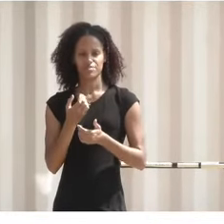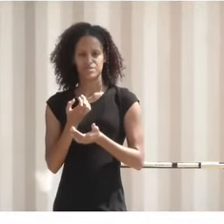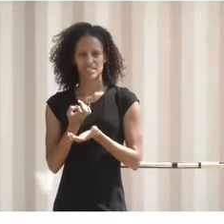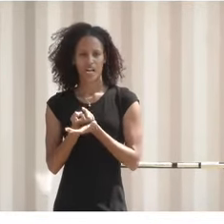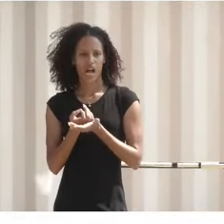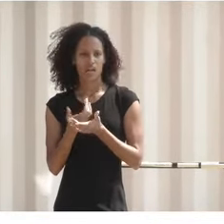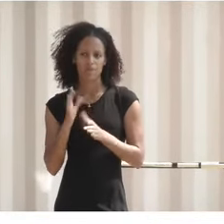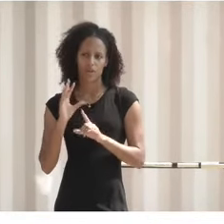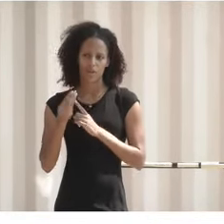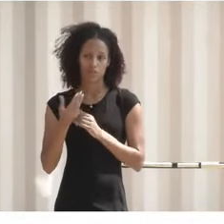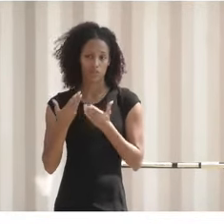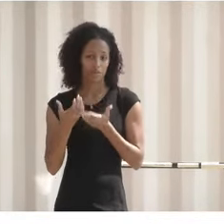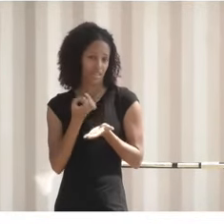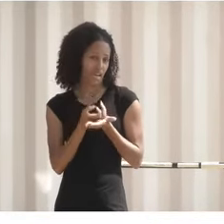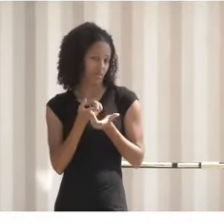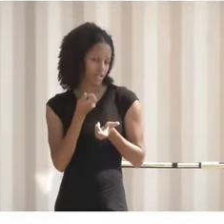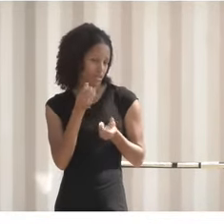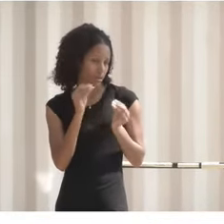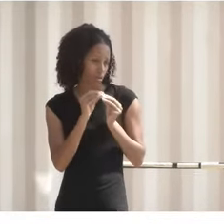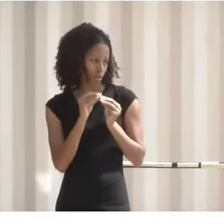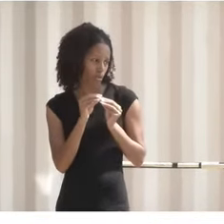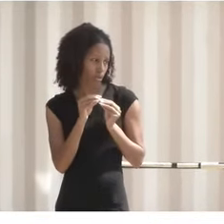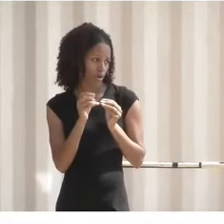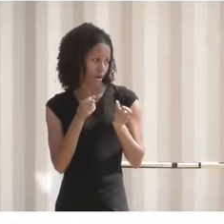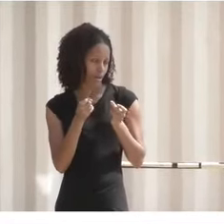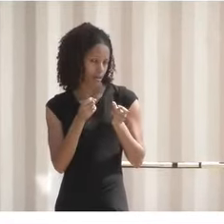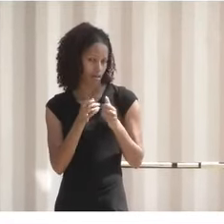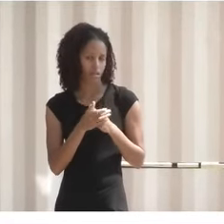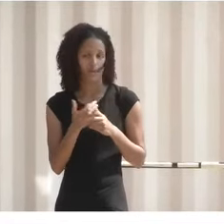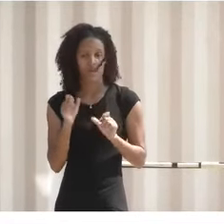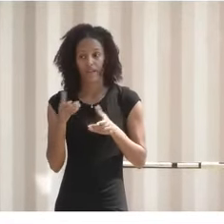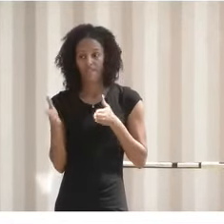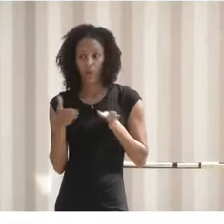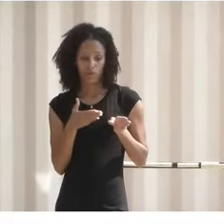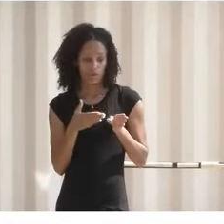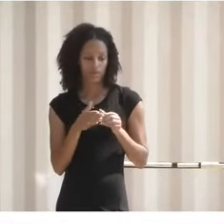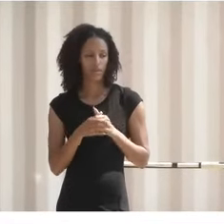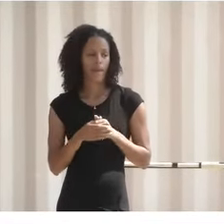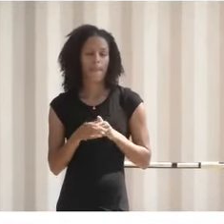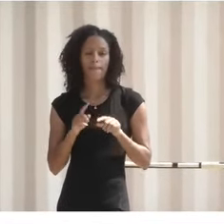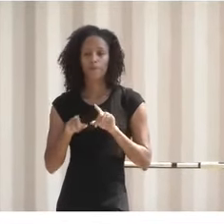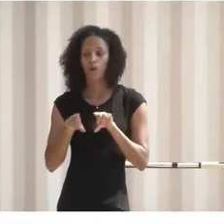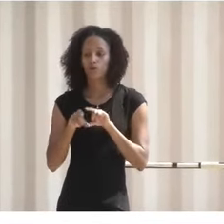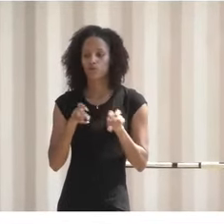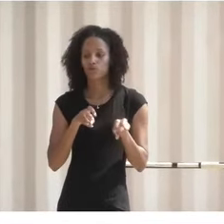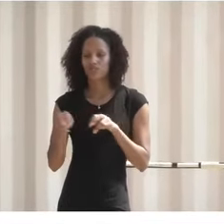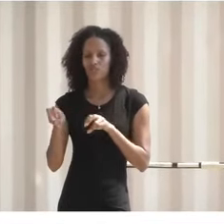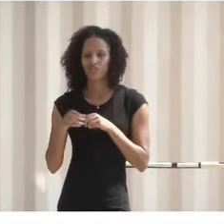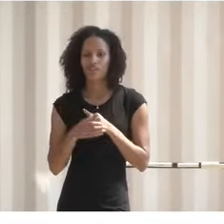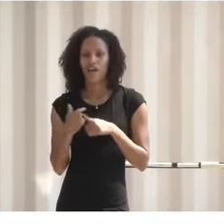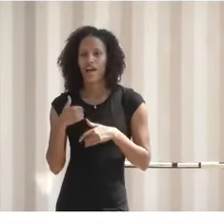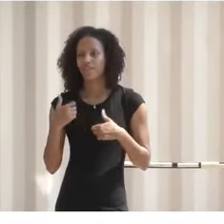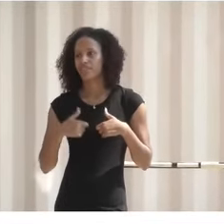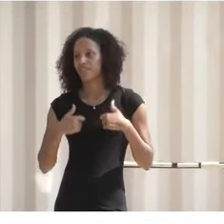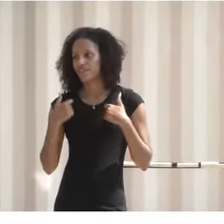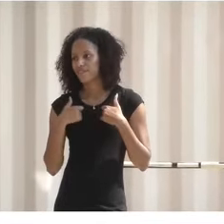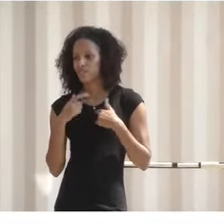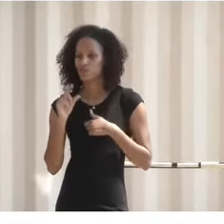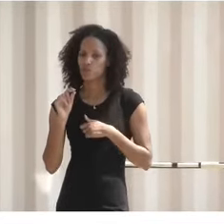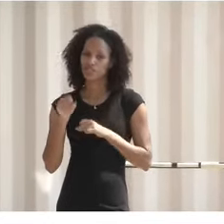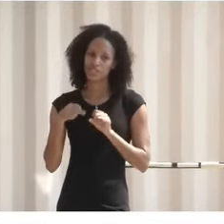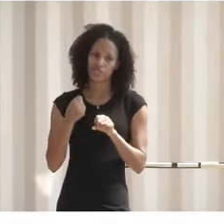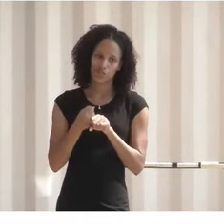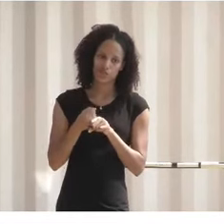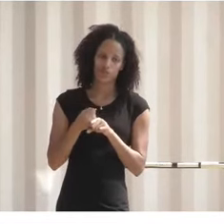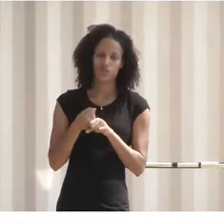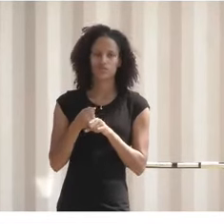Maybe the economy is a little easier to deal with, so maybe we'll focus on that. And transitioning, so I lived 20 years in